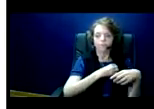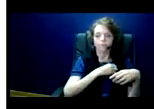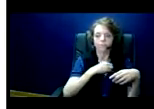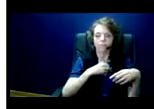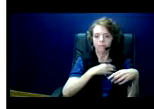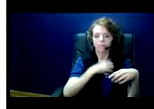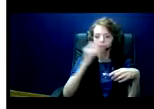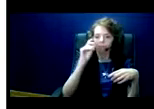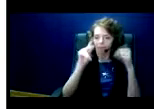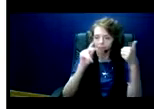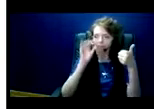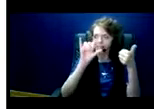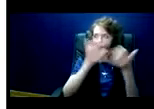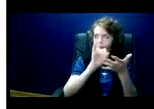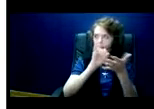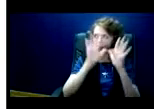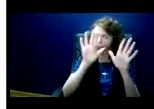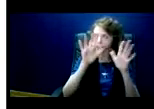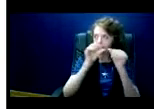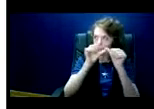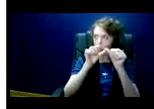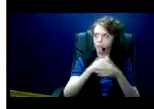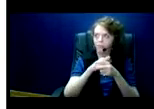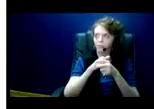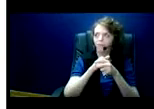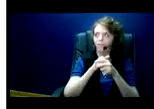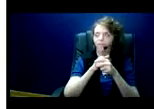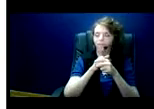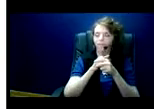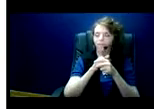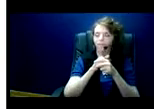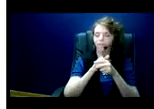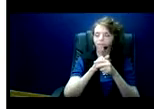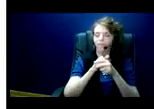You're good. Keep That going. was great. Keep going, Linda. Good, thank you. Oh, agenda, okay.